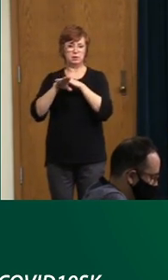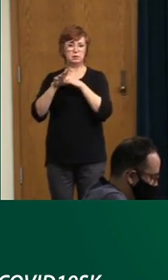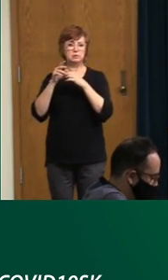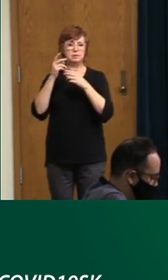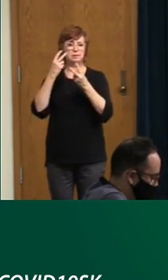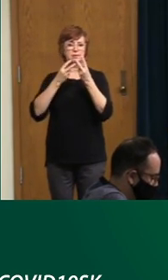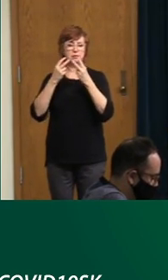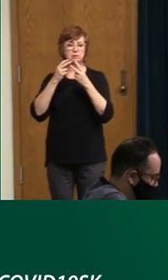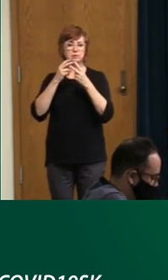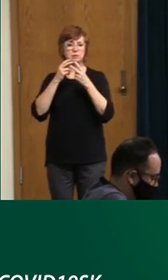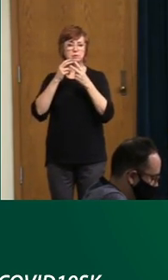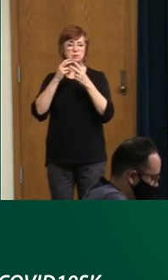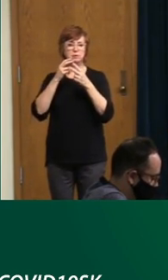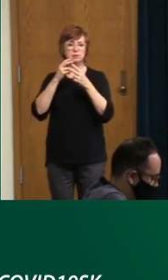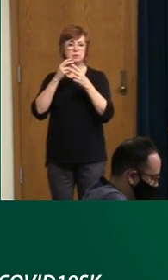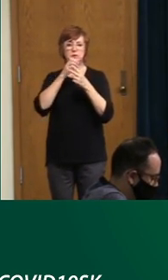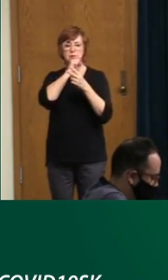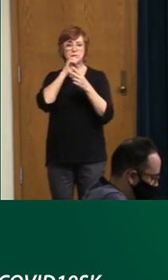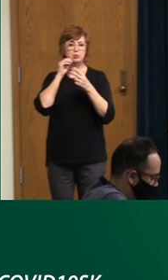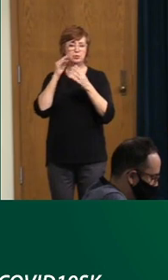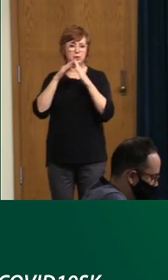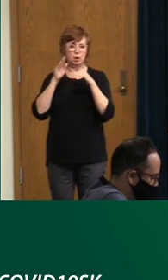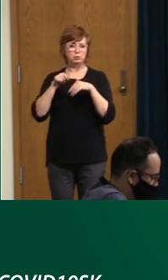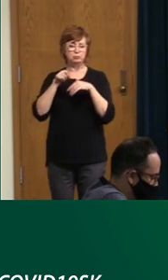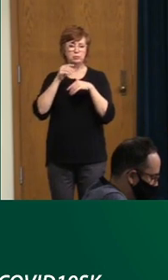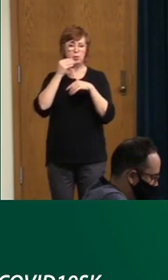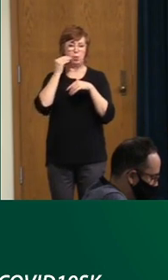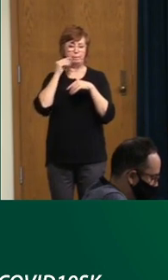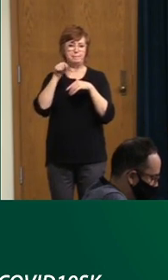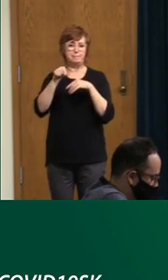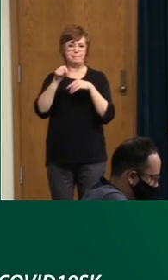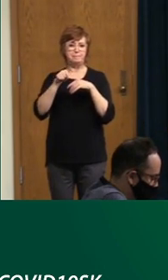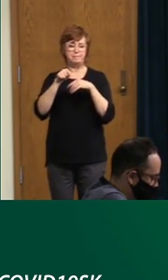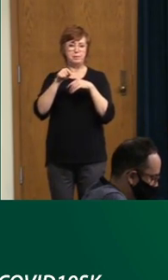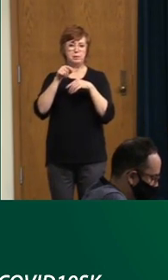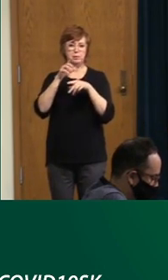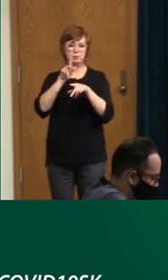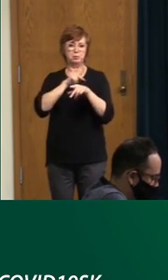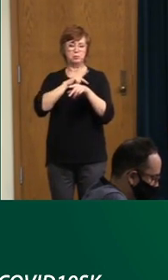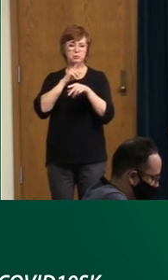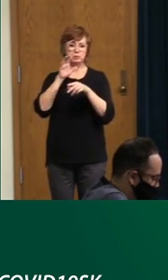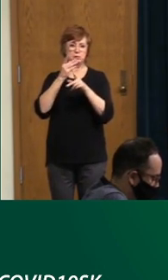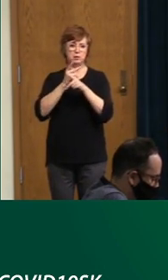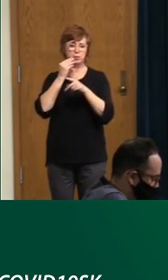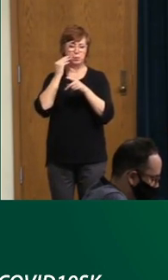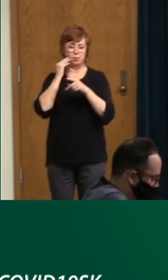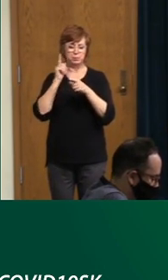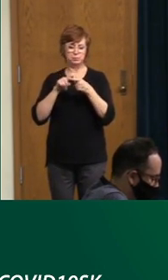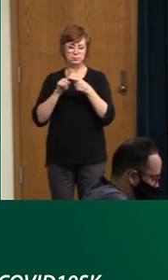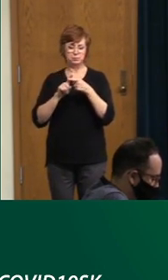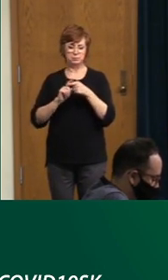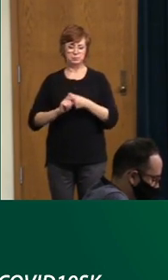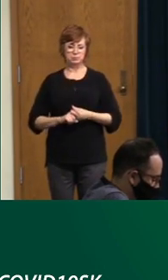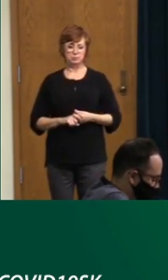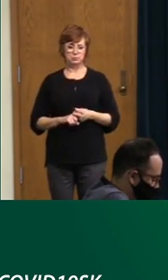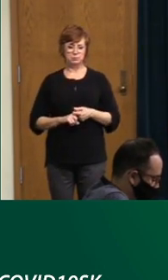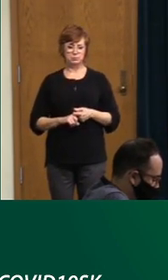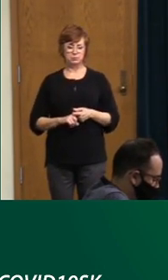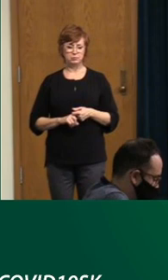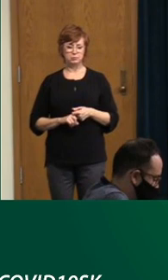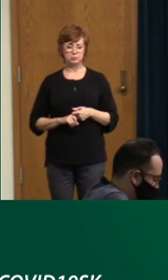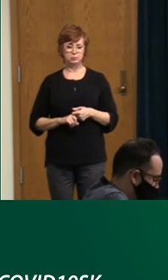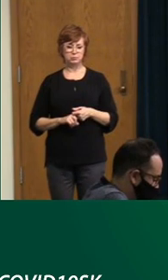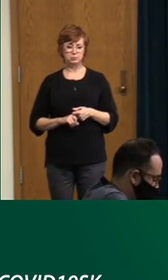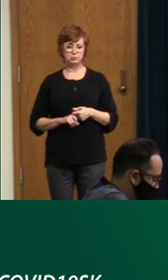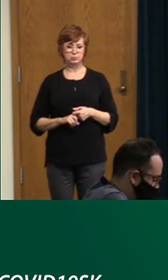homes, and also the caution around, all of us, wearing a mask, maintaining physical distance,